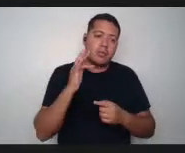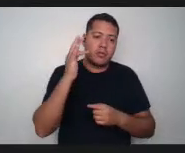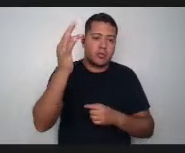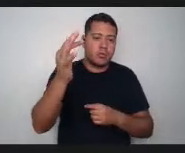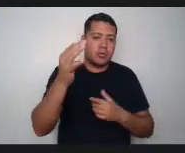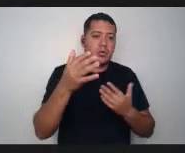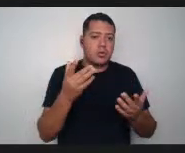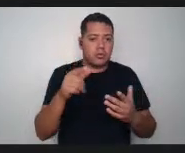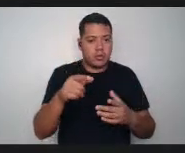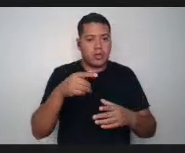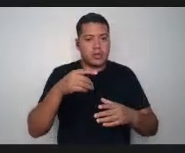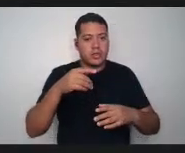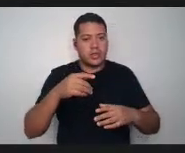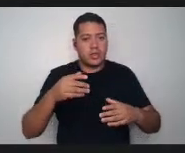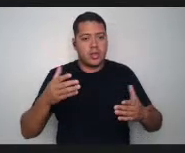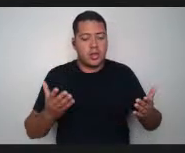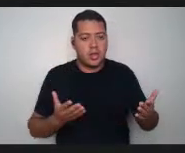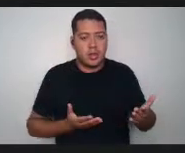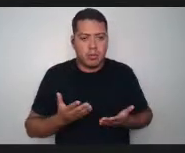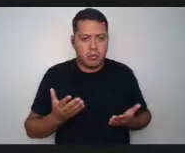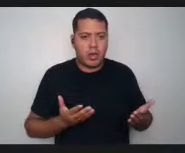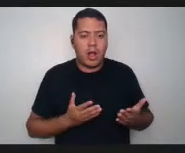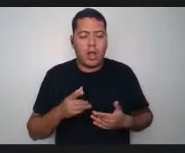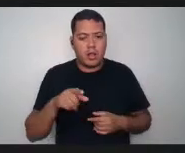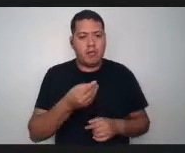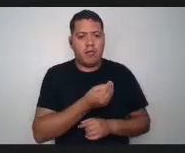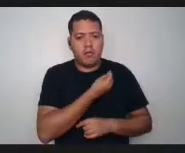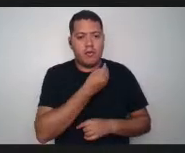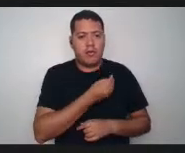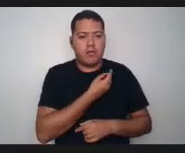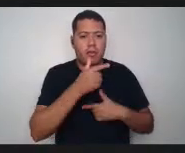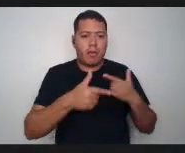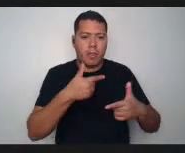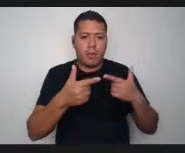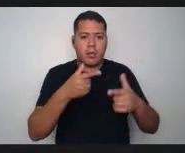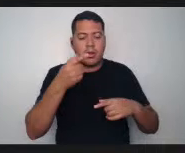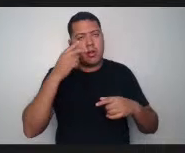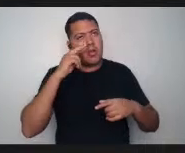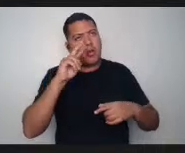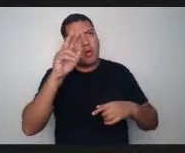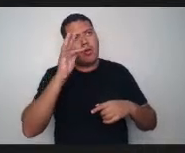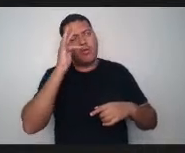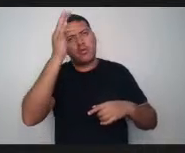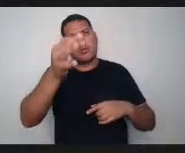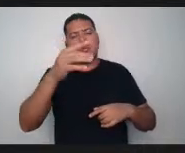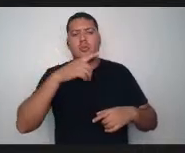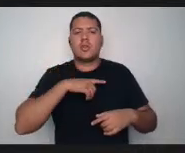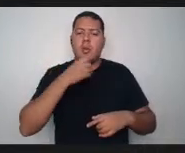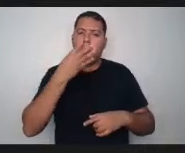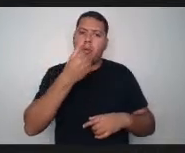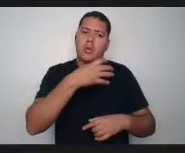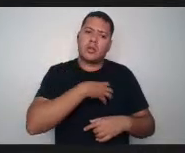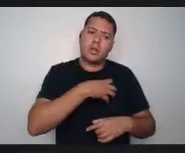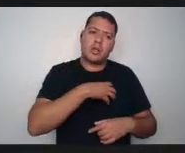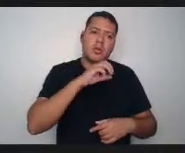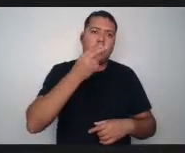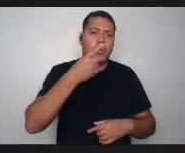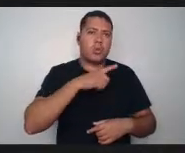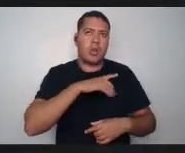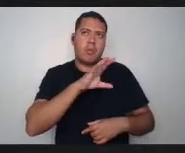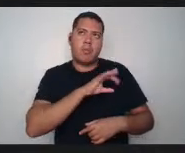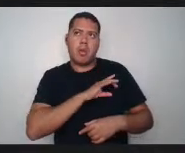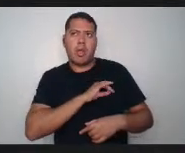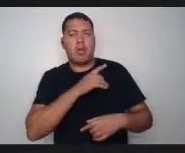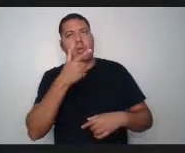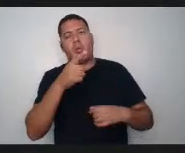future perspectives. And the worker is living, and whenever he's